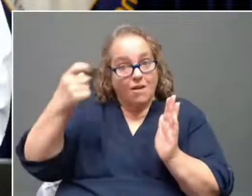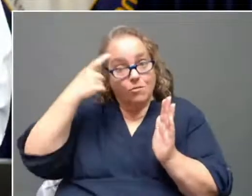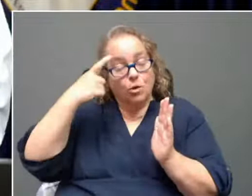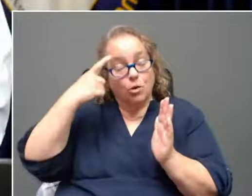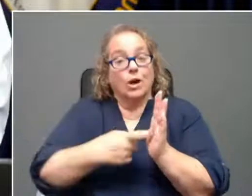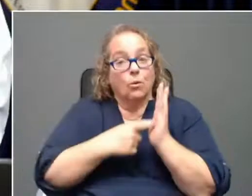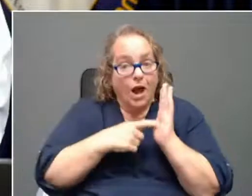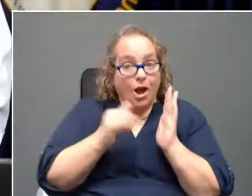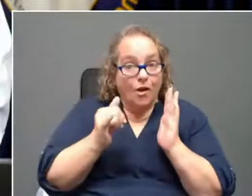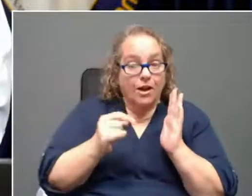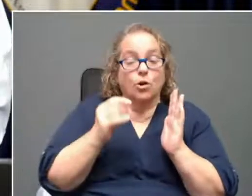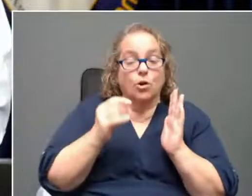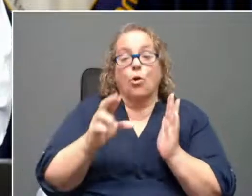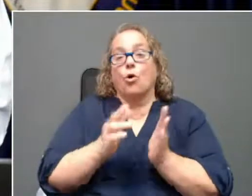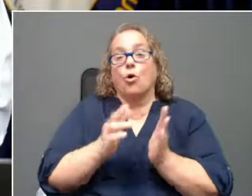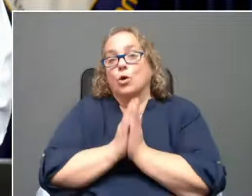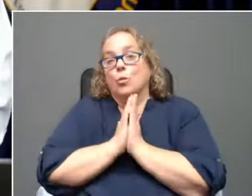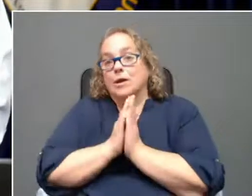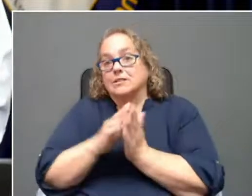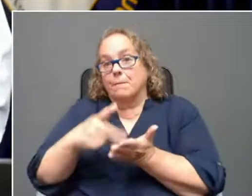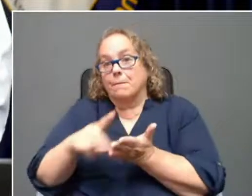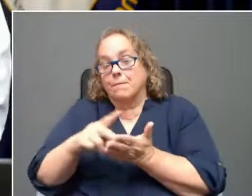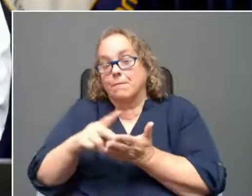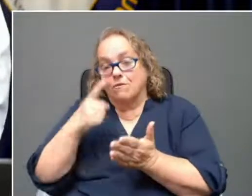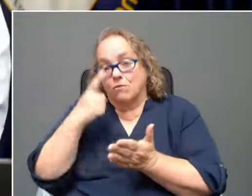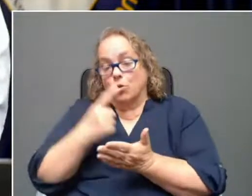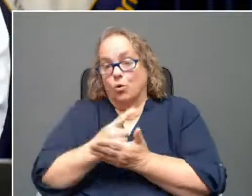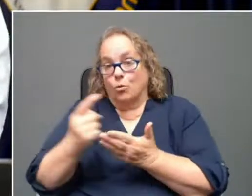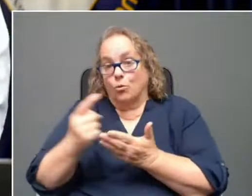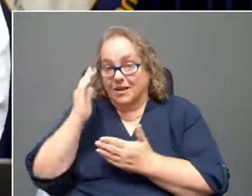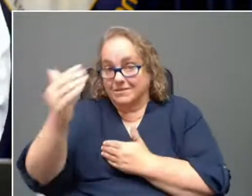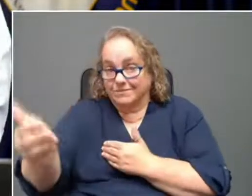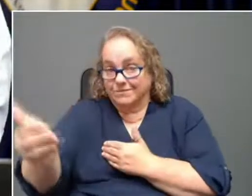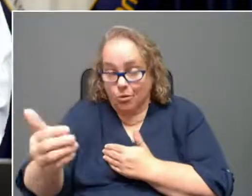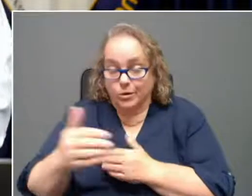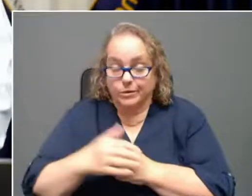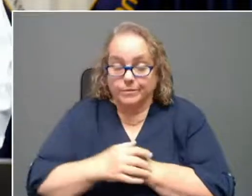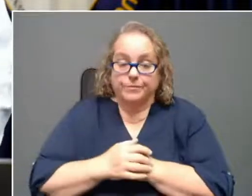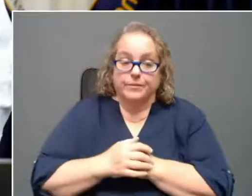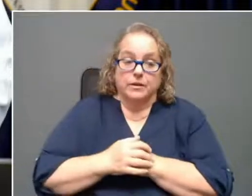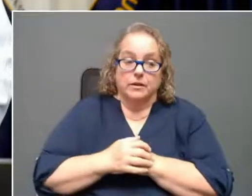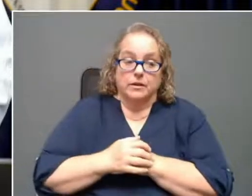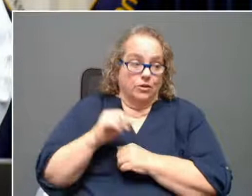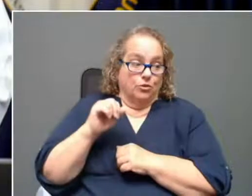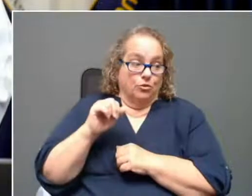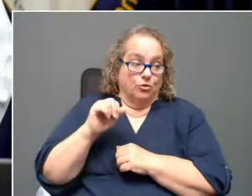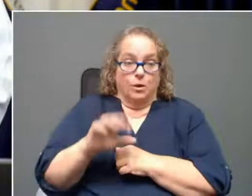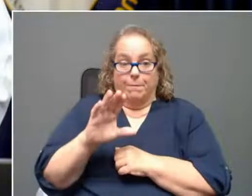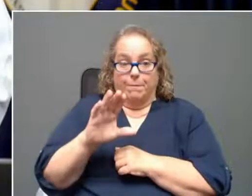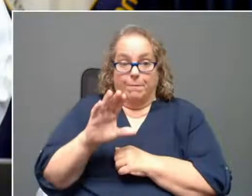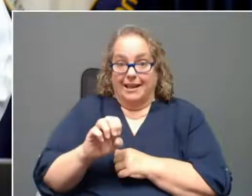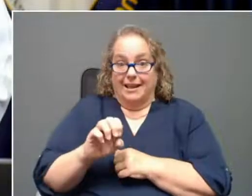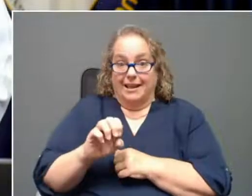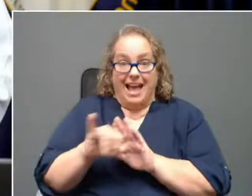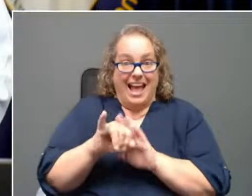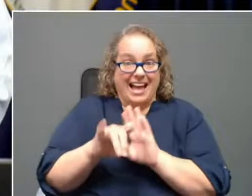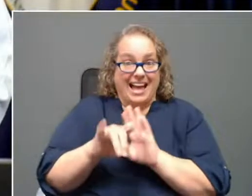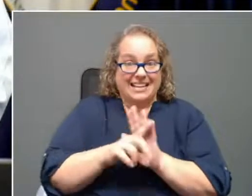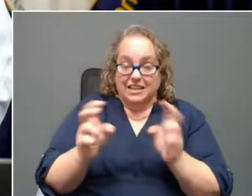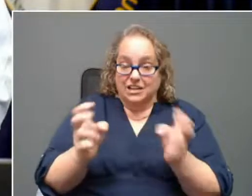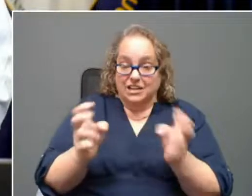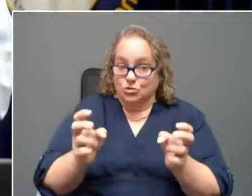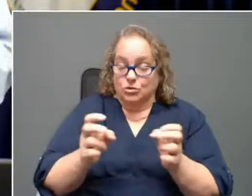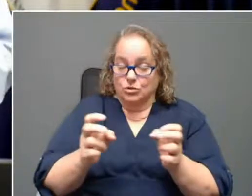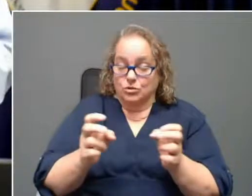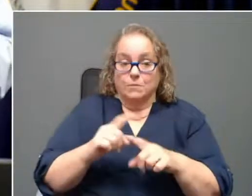request payments for the weeks going forward. There could be an identity issue.